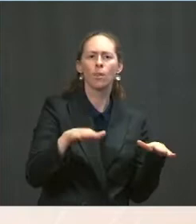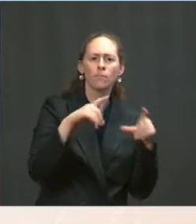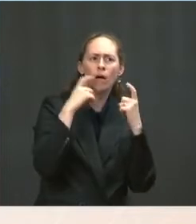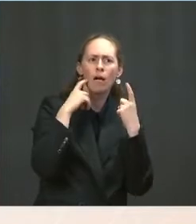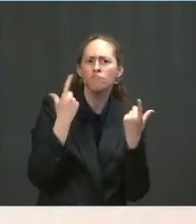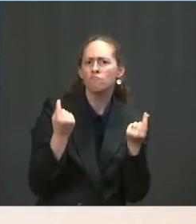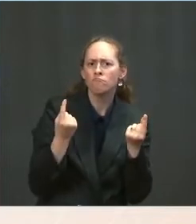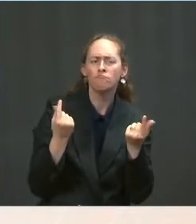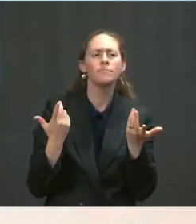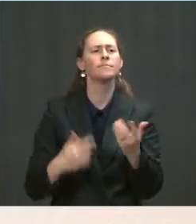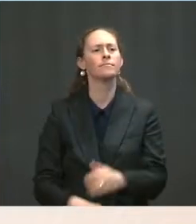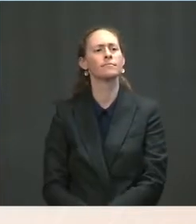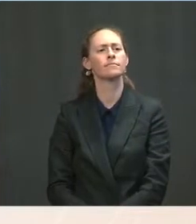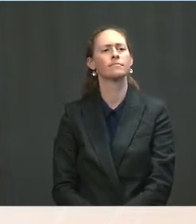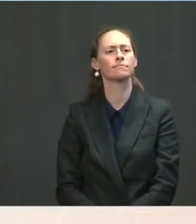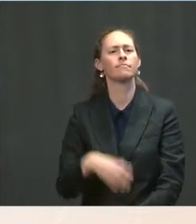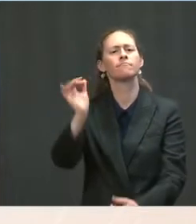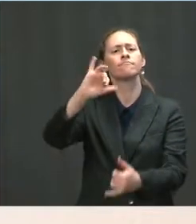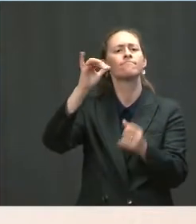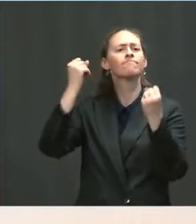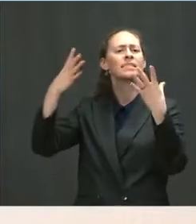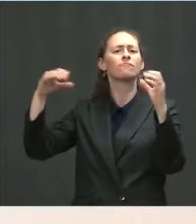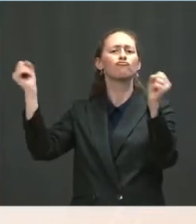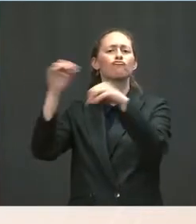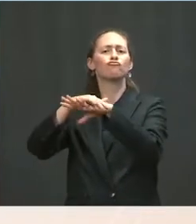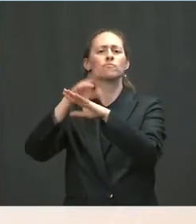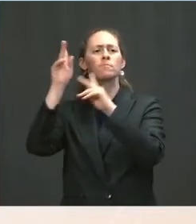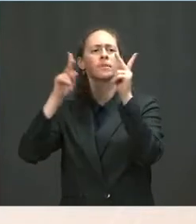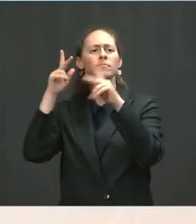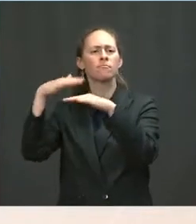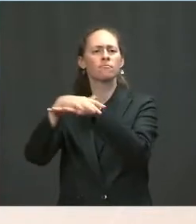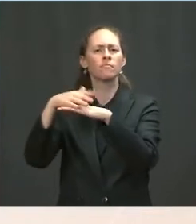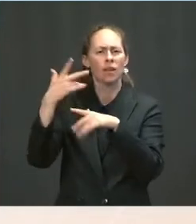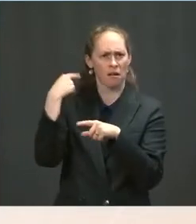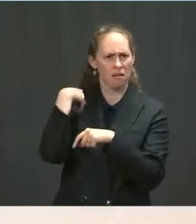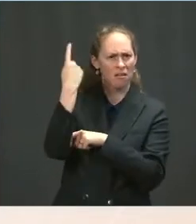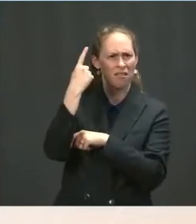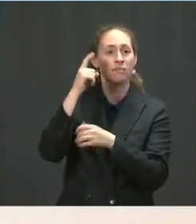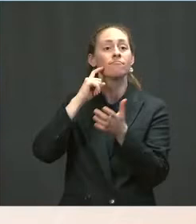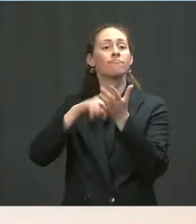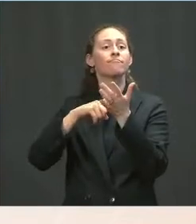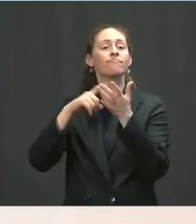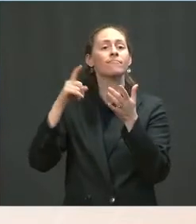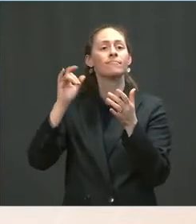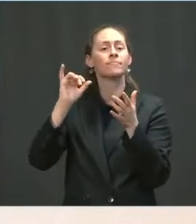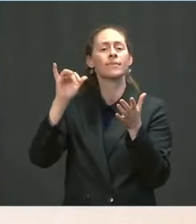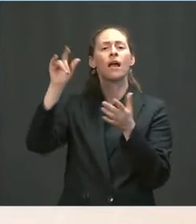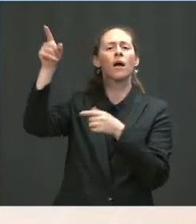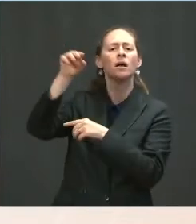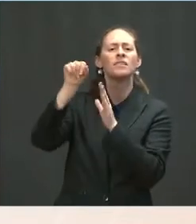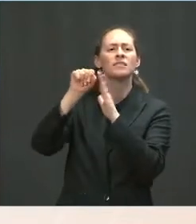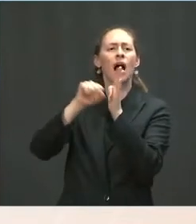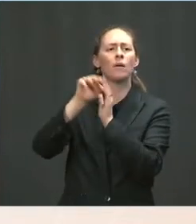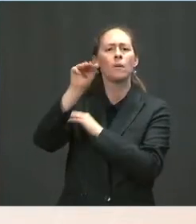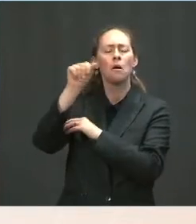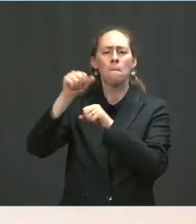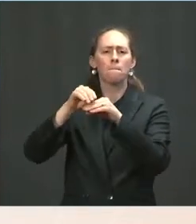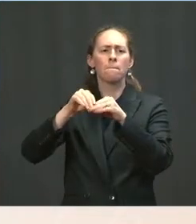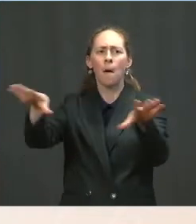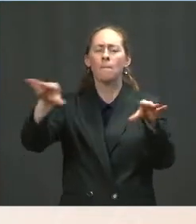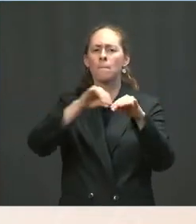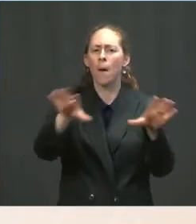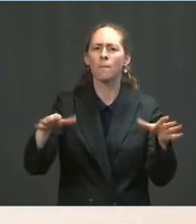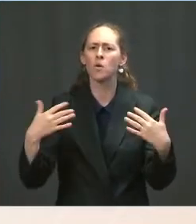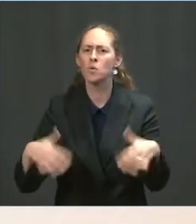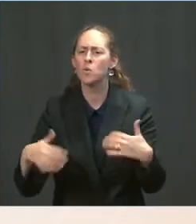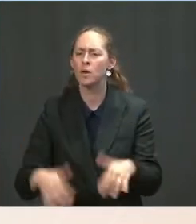gather given what we are seeing from Provincetown? Well, as you know, Weijia, we do not make those types of,